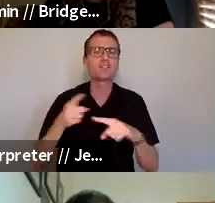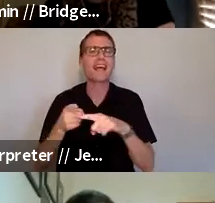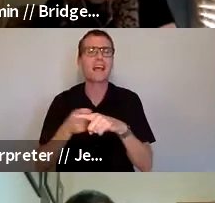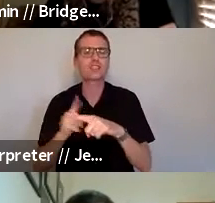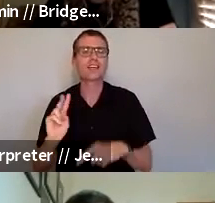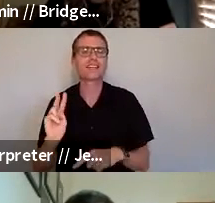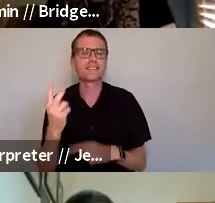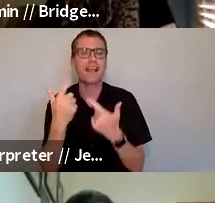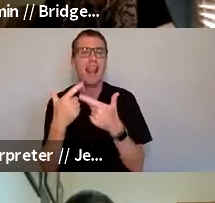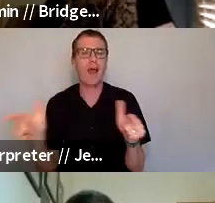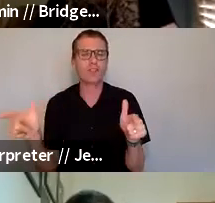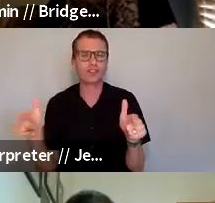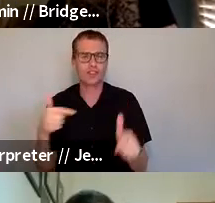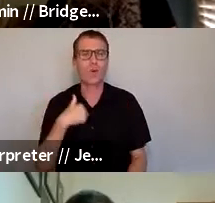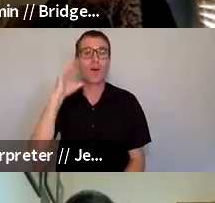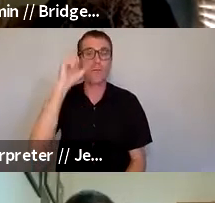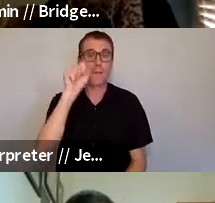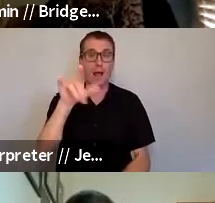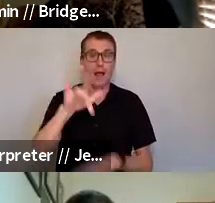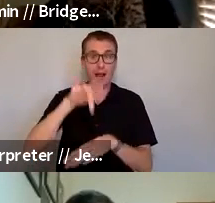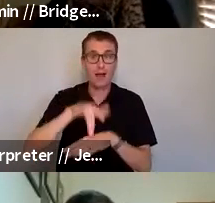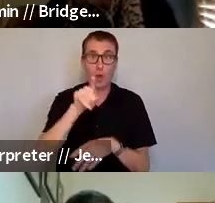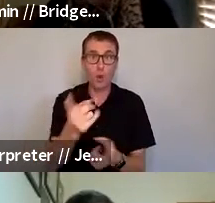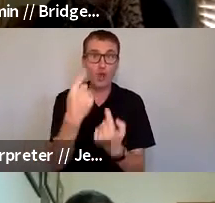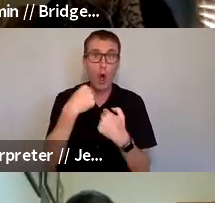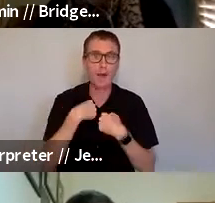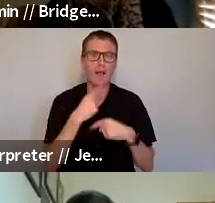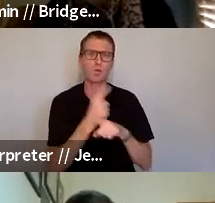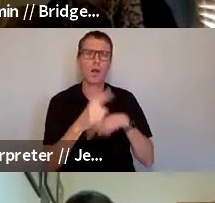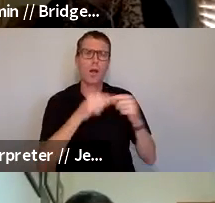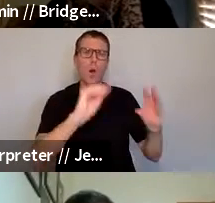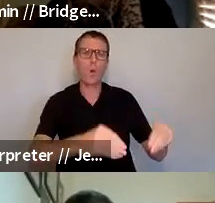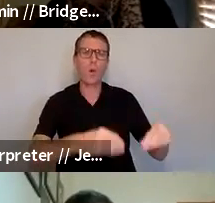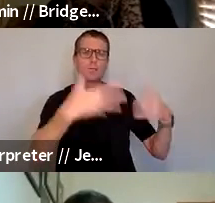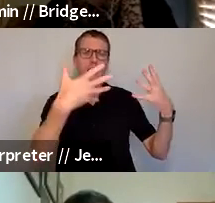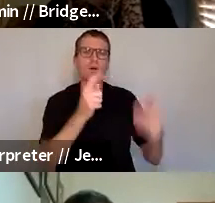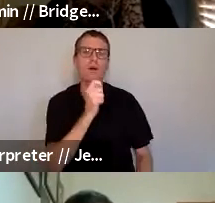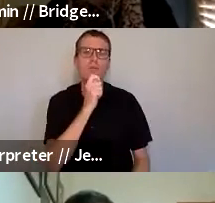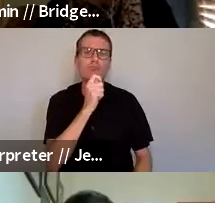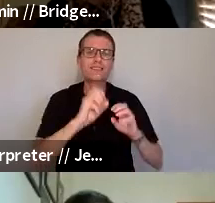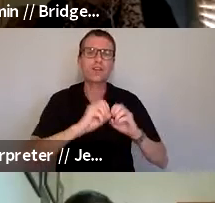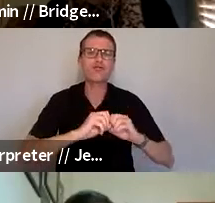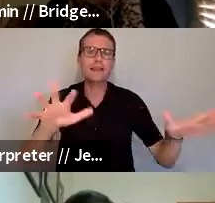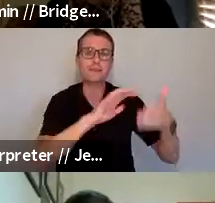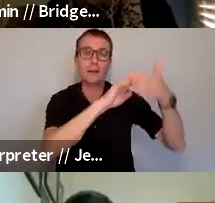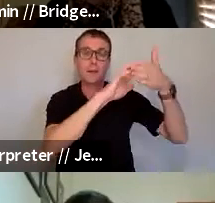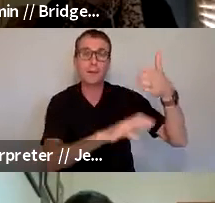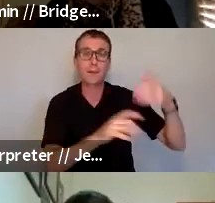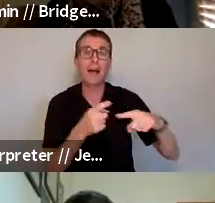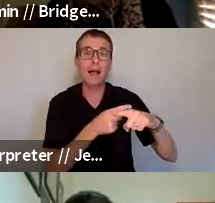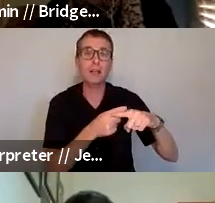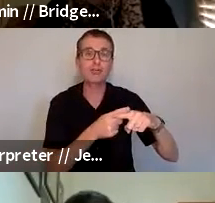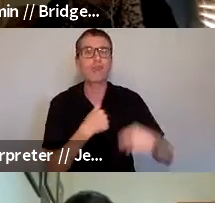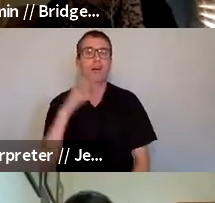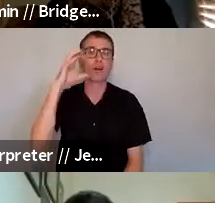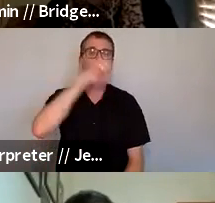and particularly around websites and press releases that we put out and think that it can be read because it's